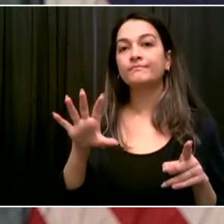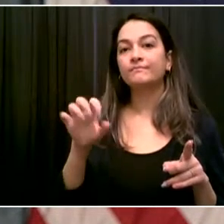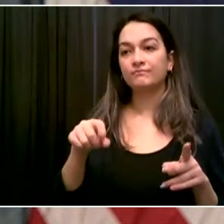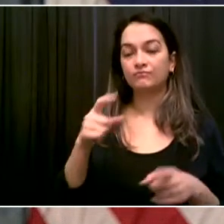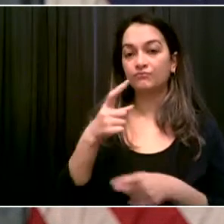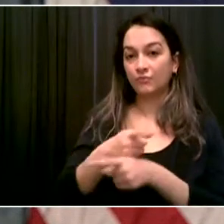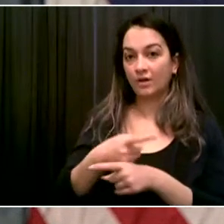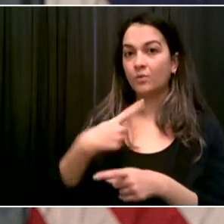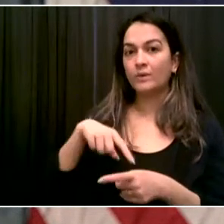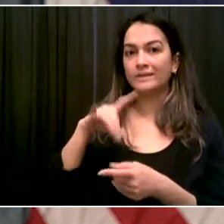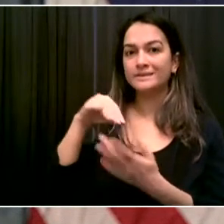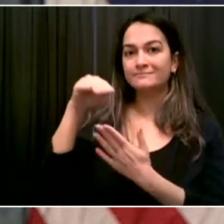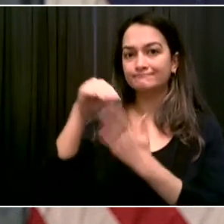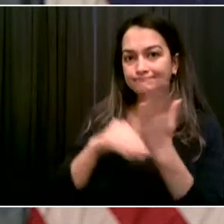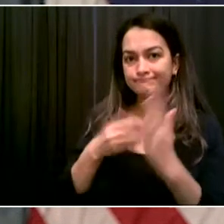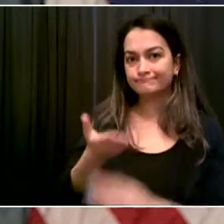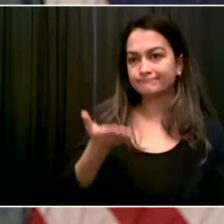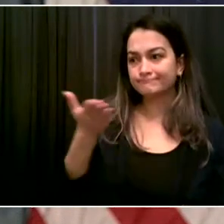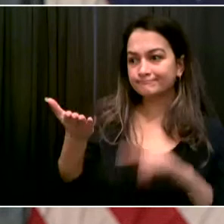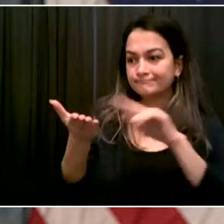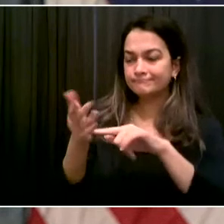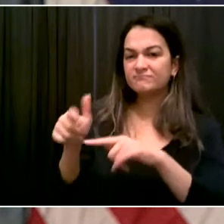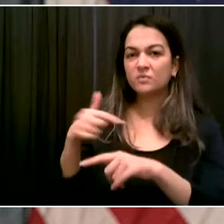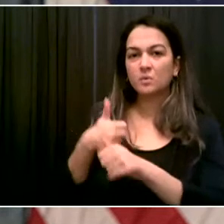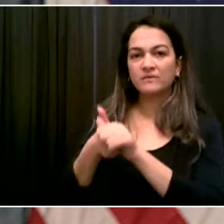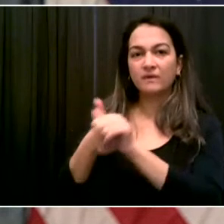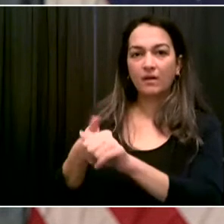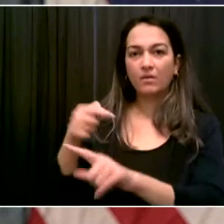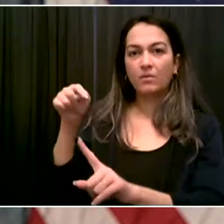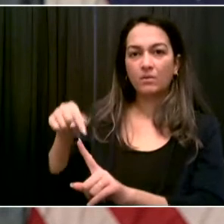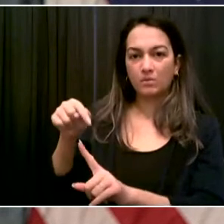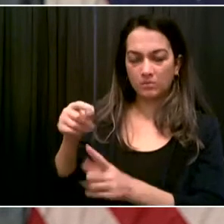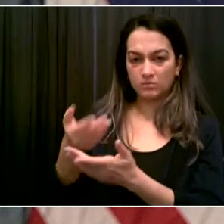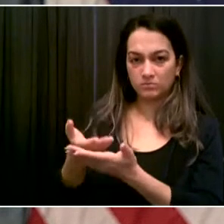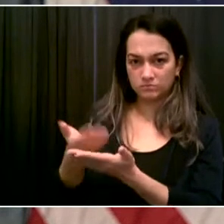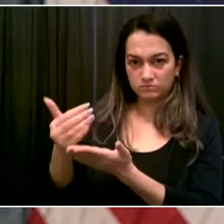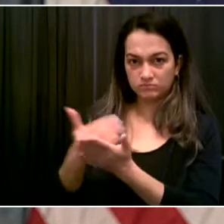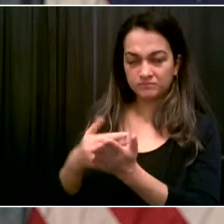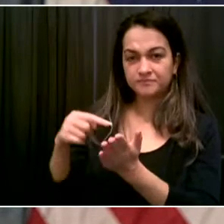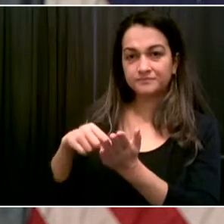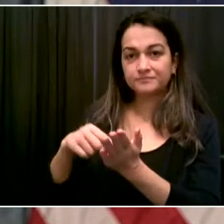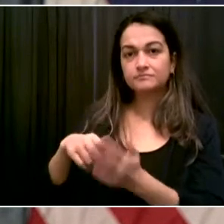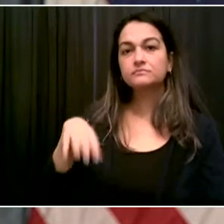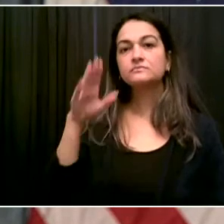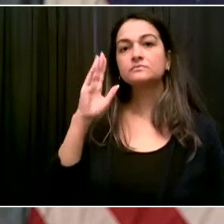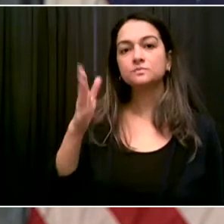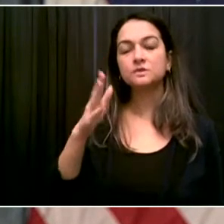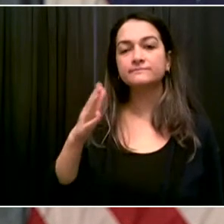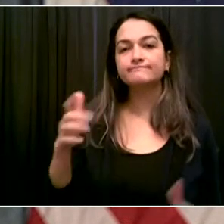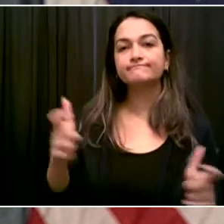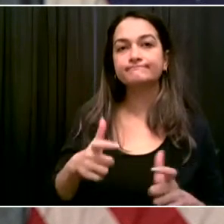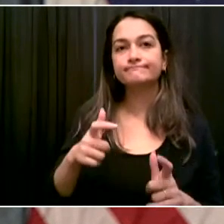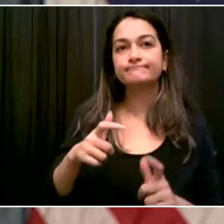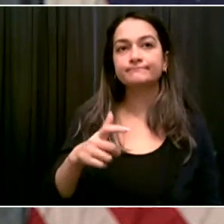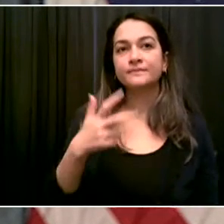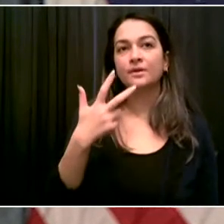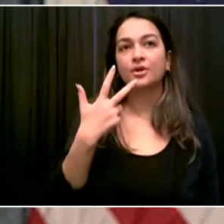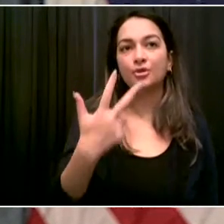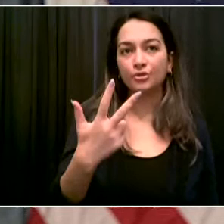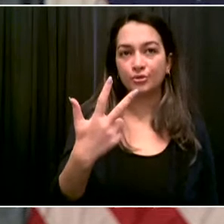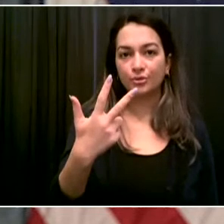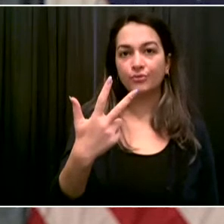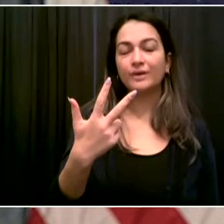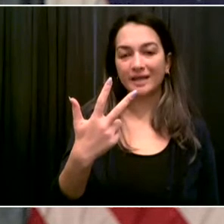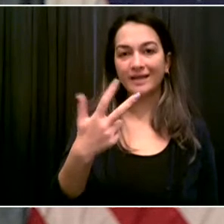3 substandard lanes, which are only 10.5 feet wide, which is an issue, for 2 standard